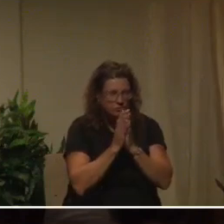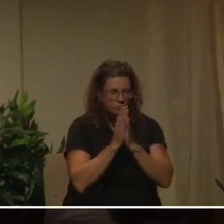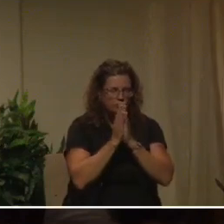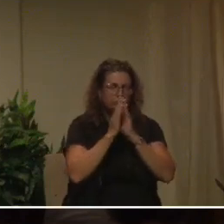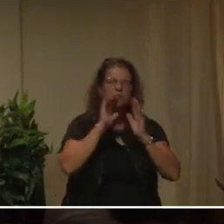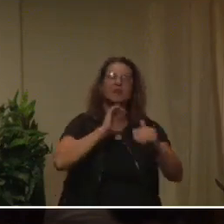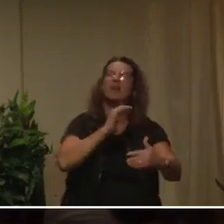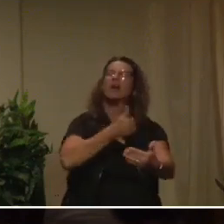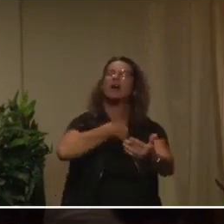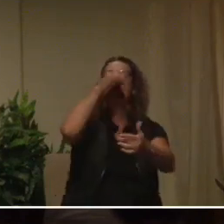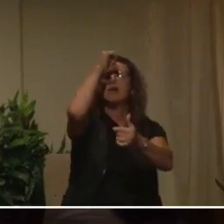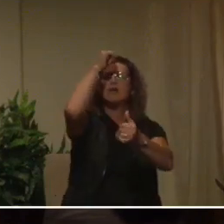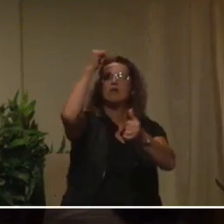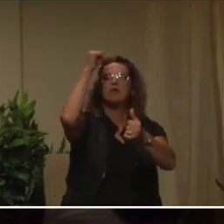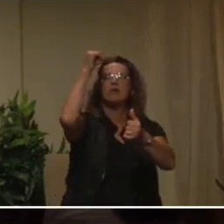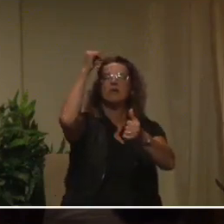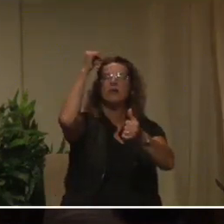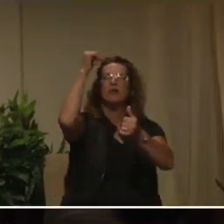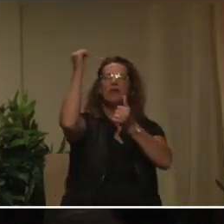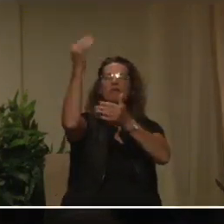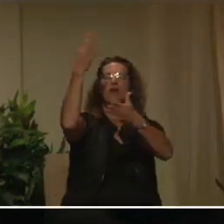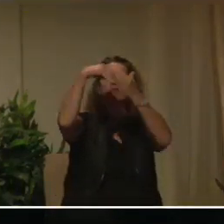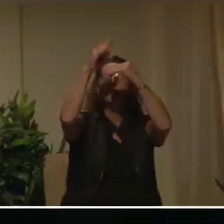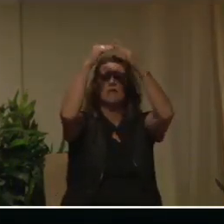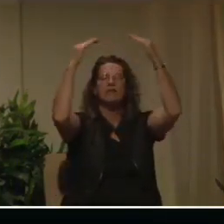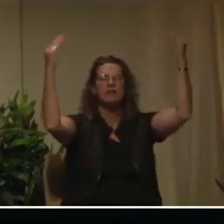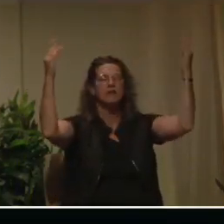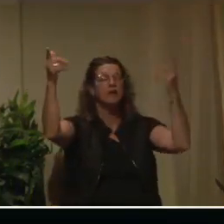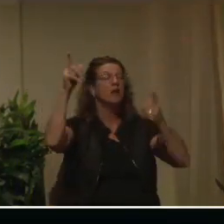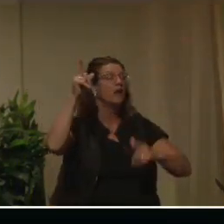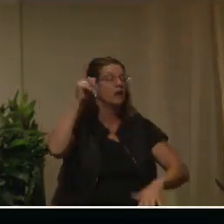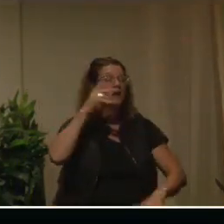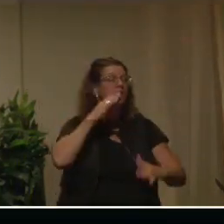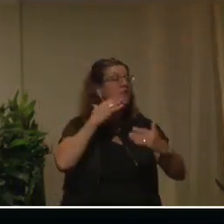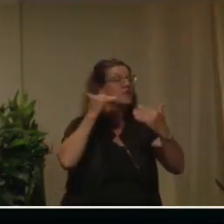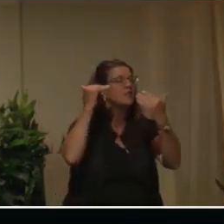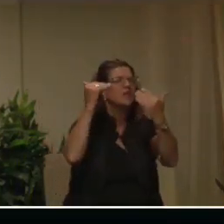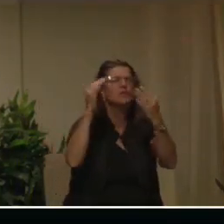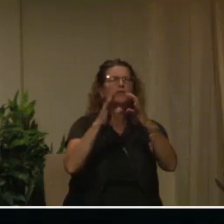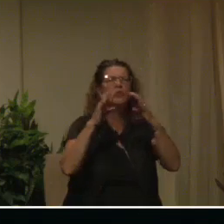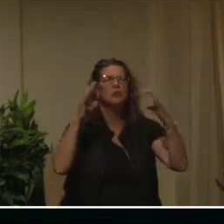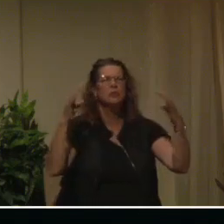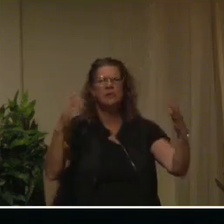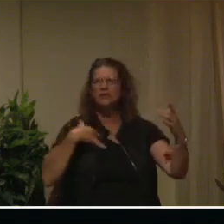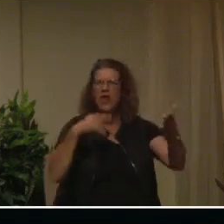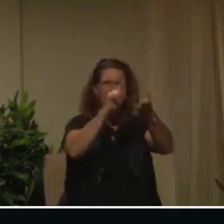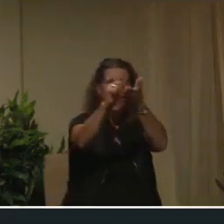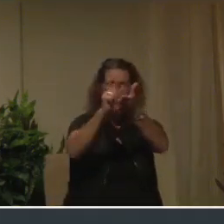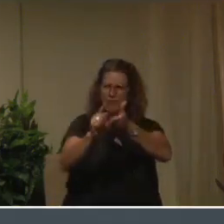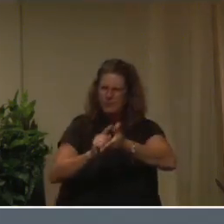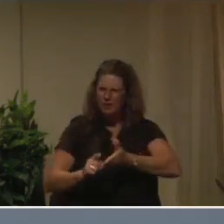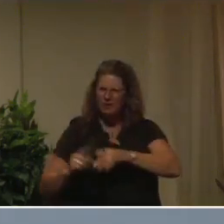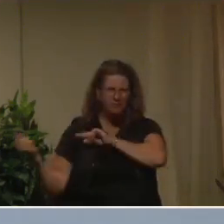Our Father in heaven, thank you so much that week after week we could come to this